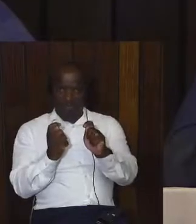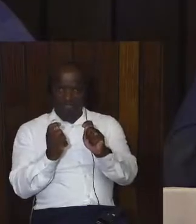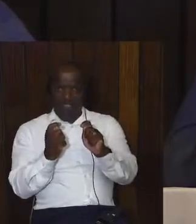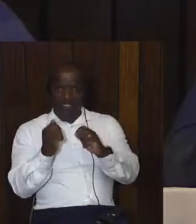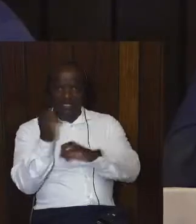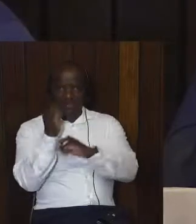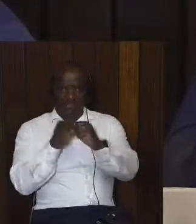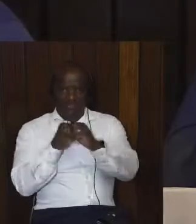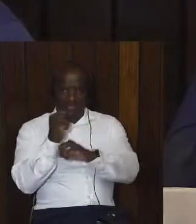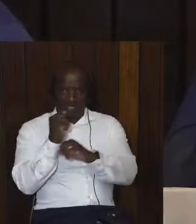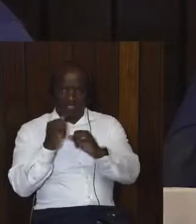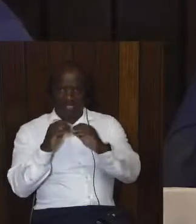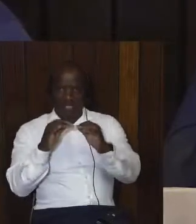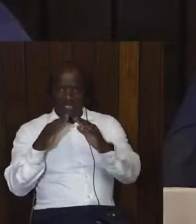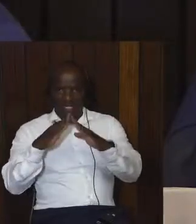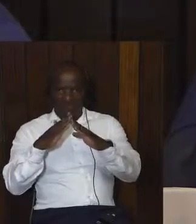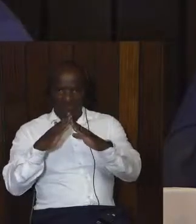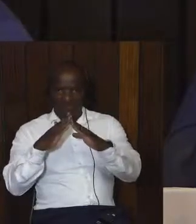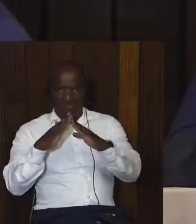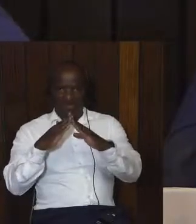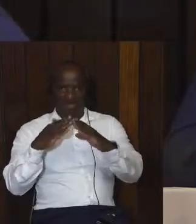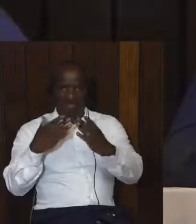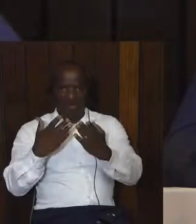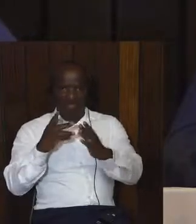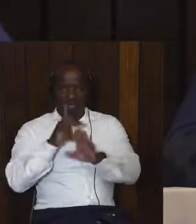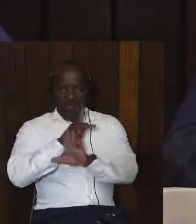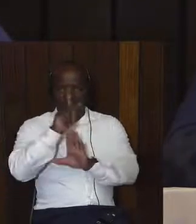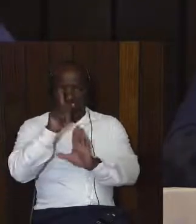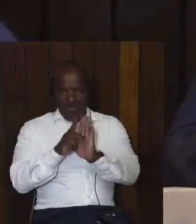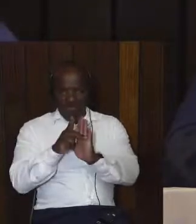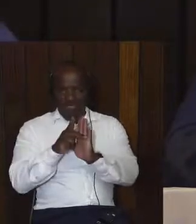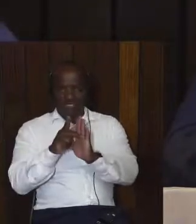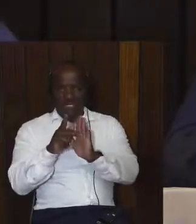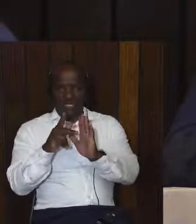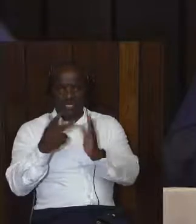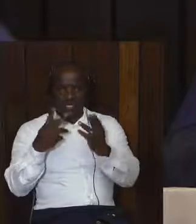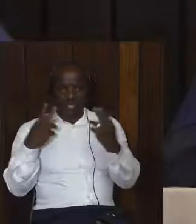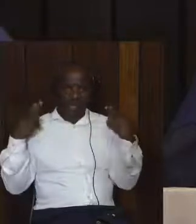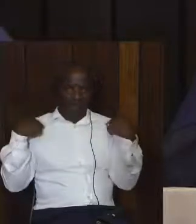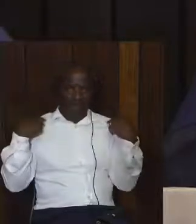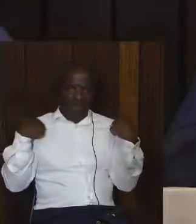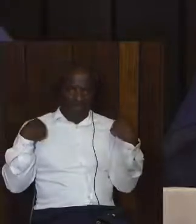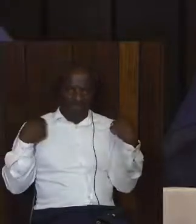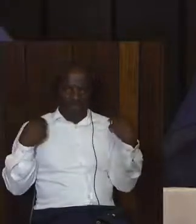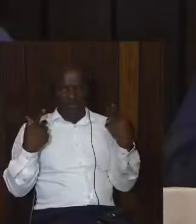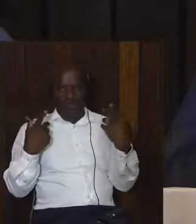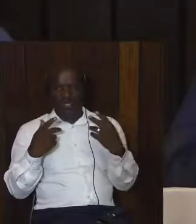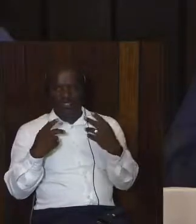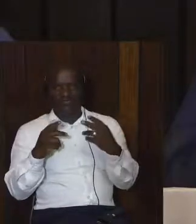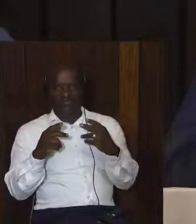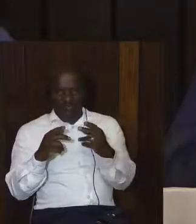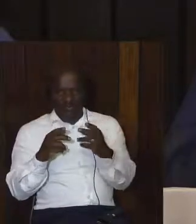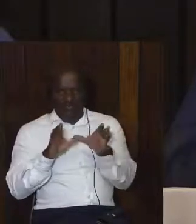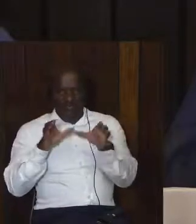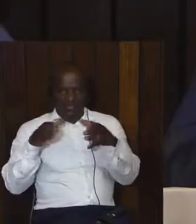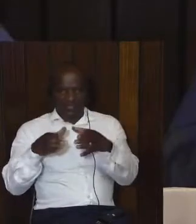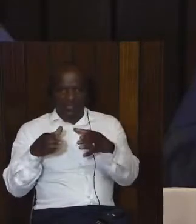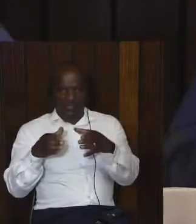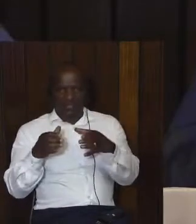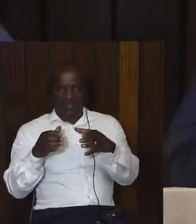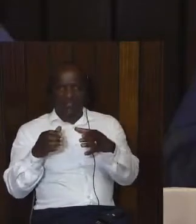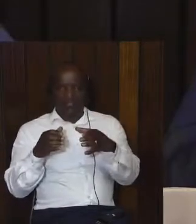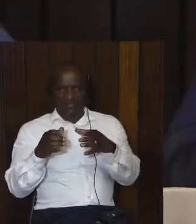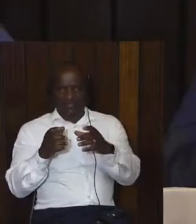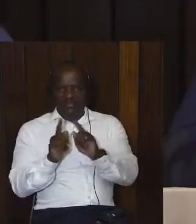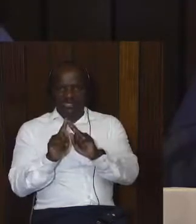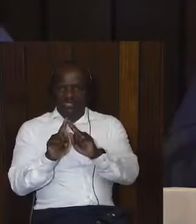project management unit? Or is the playing with wording, or is it the same? And if it's not the same, what's